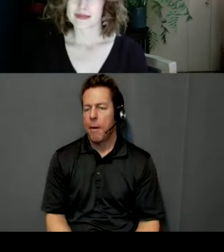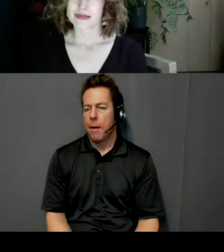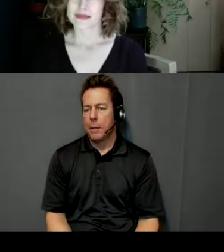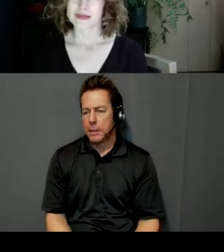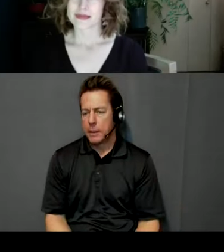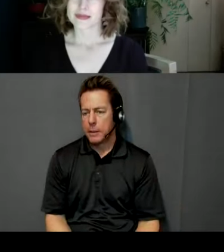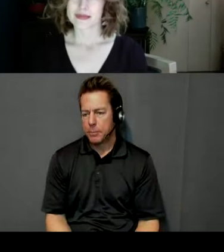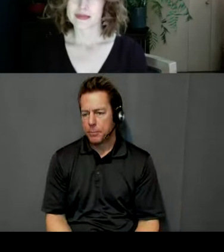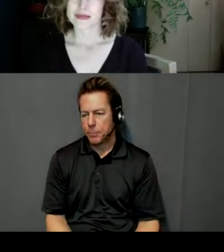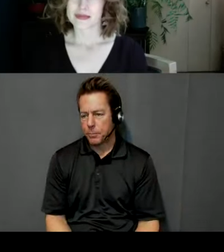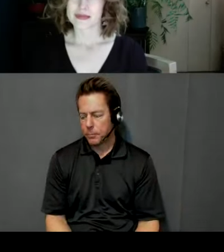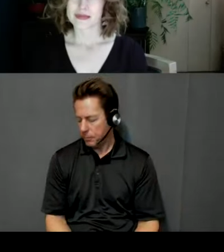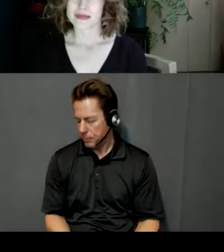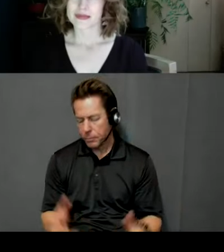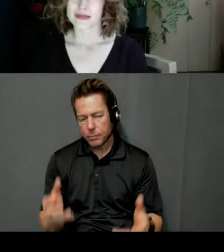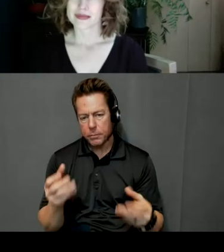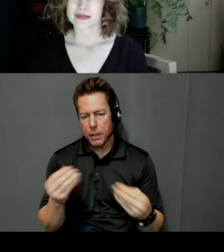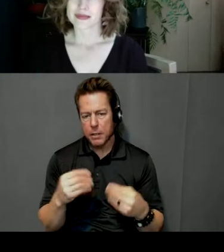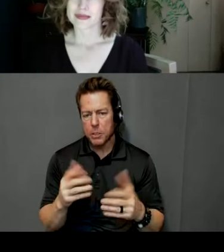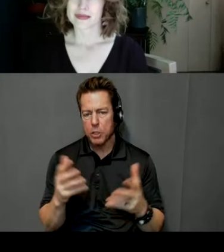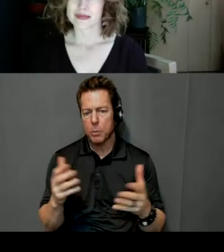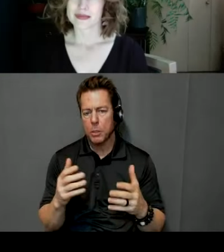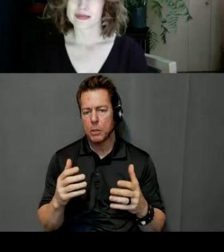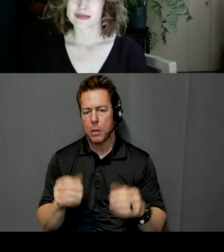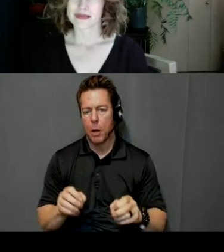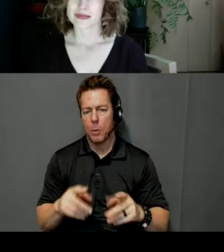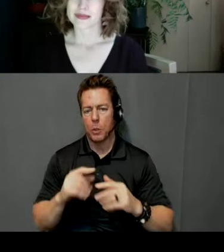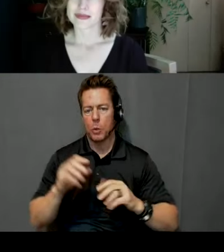Yeah, they just give you so much room to experiment.